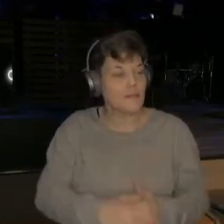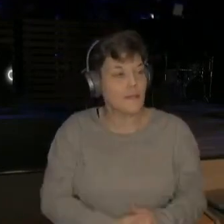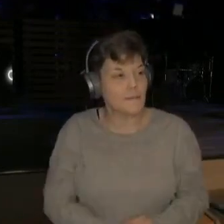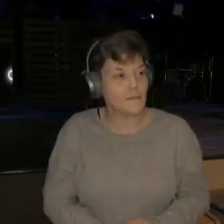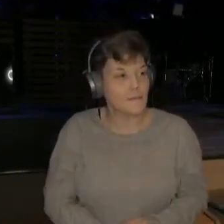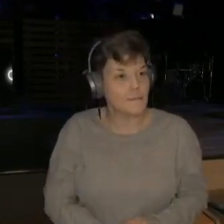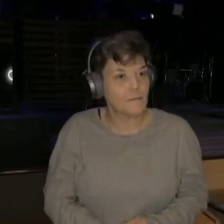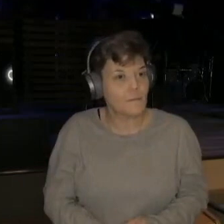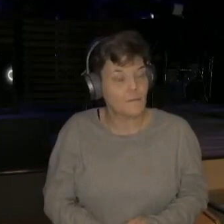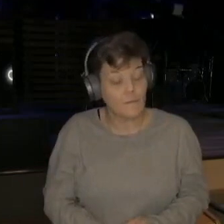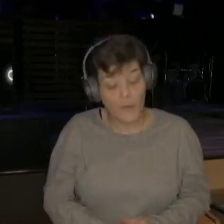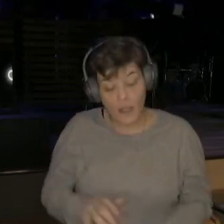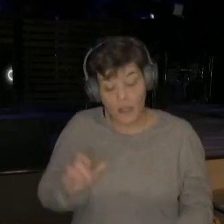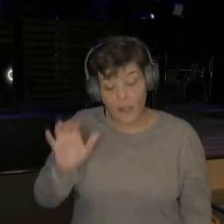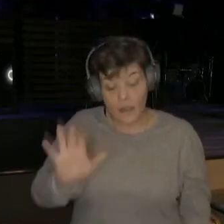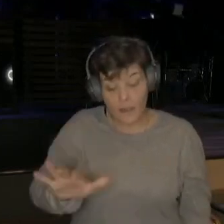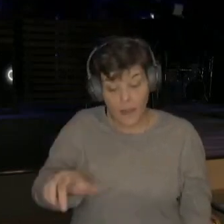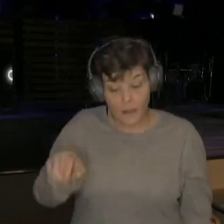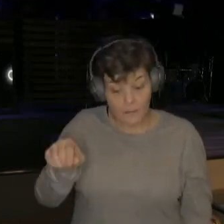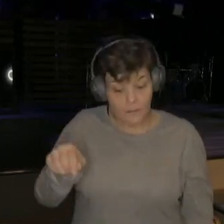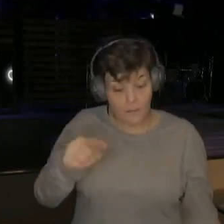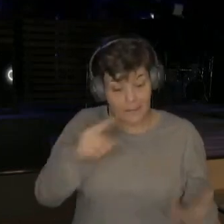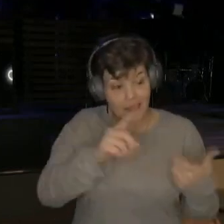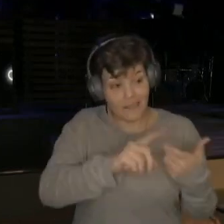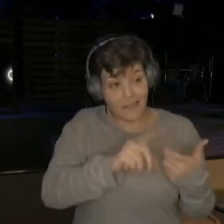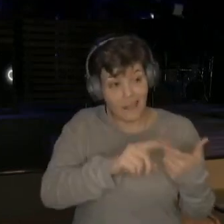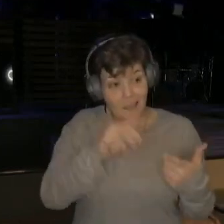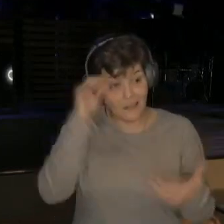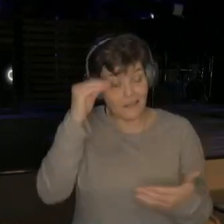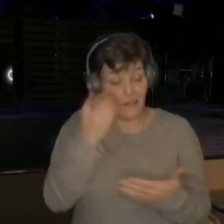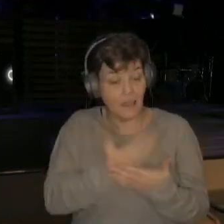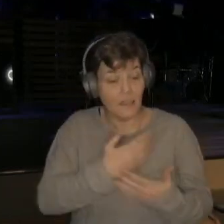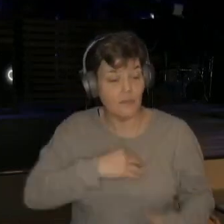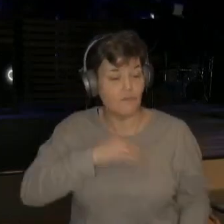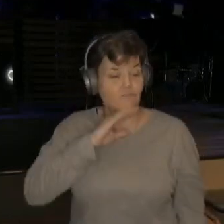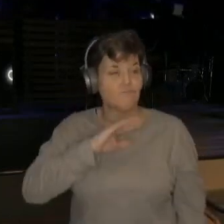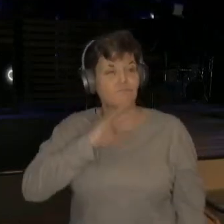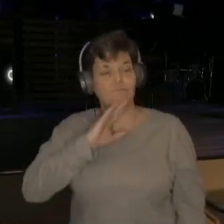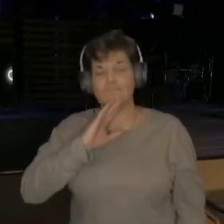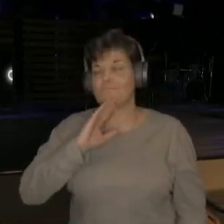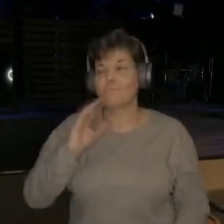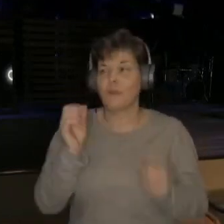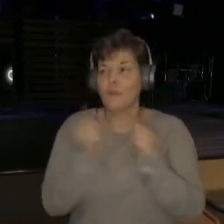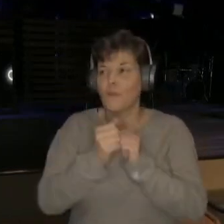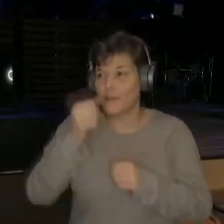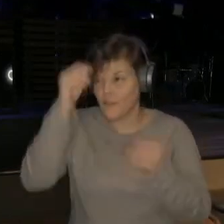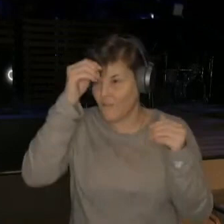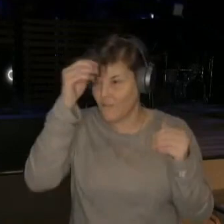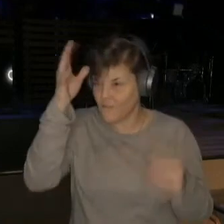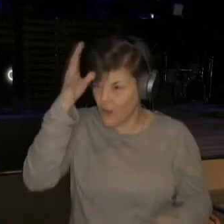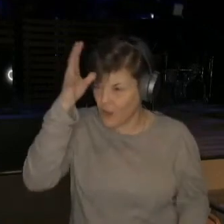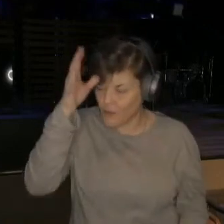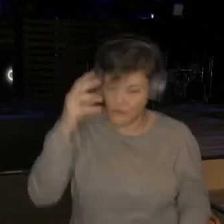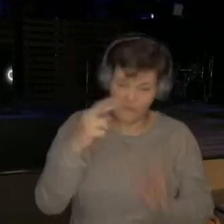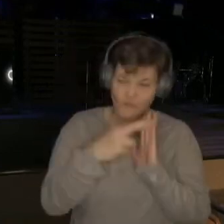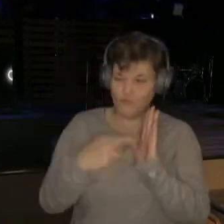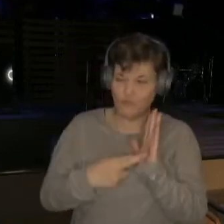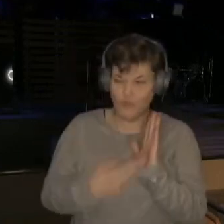of living under the father's rules. He wanted to go out and live life the way he wanted to live.